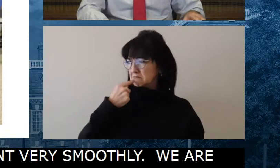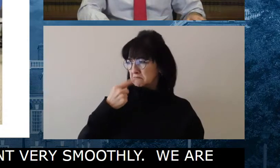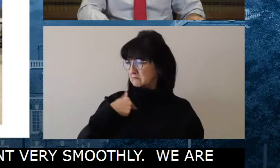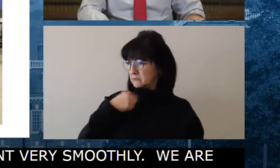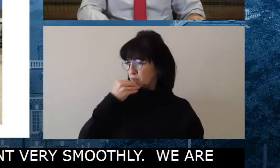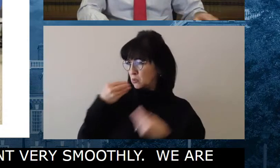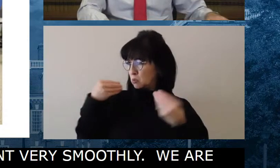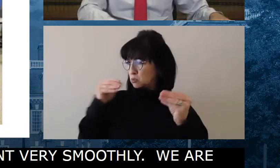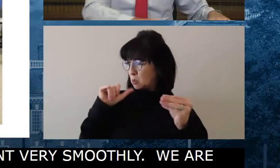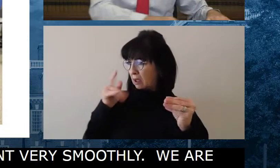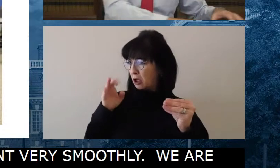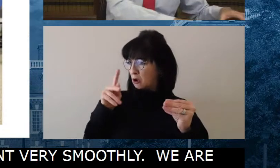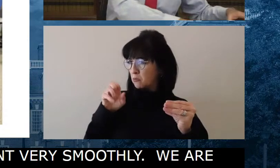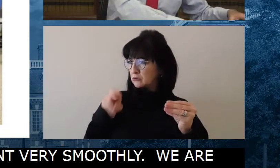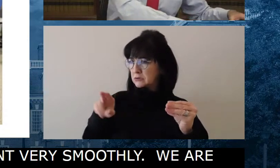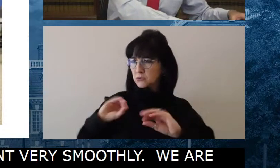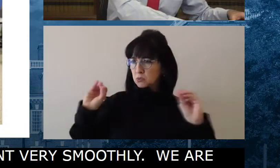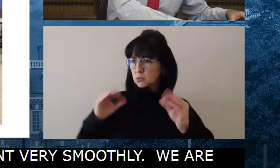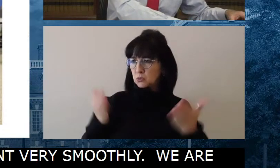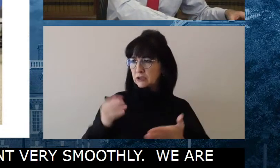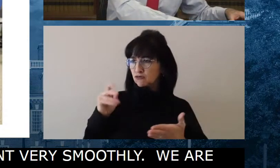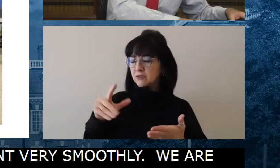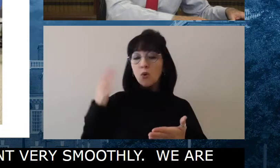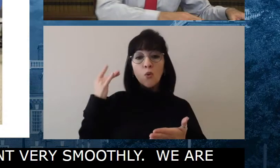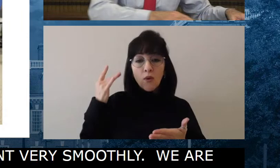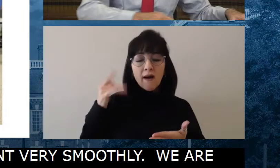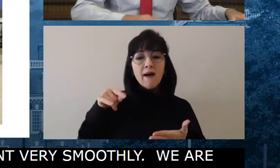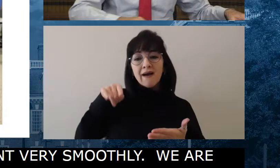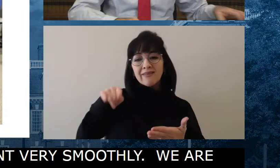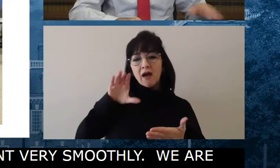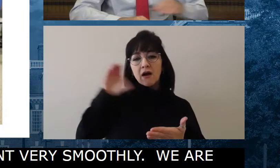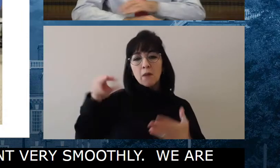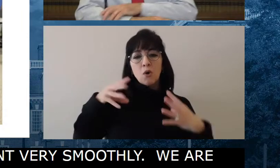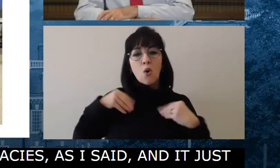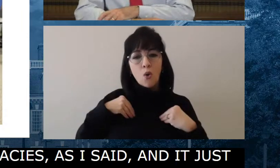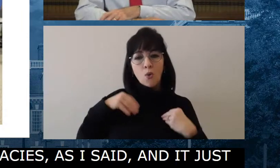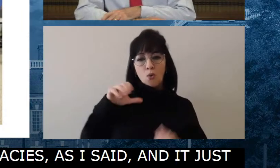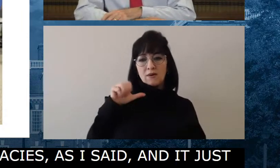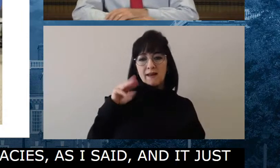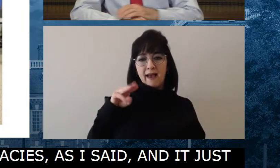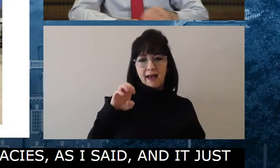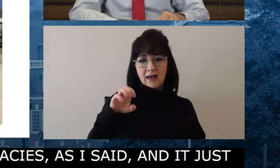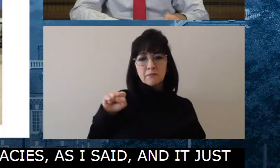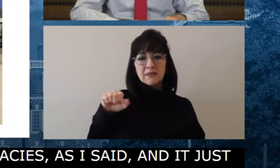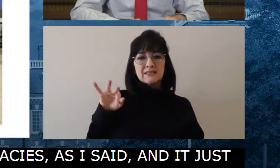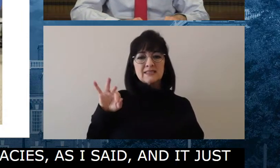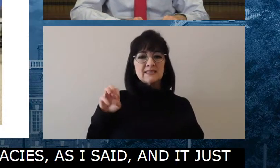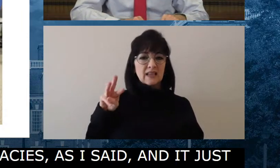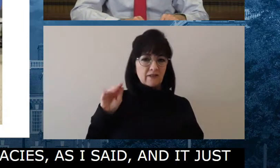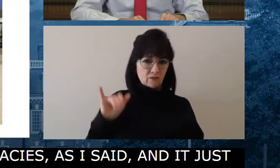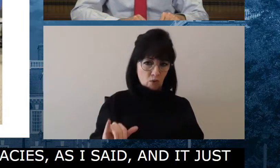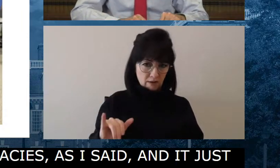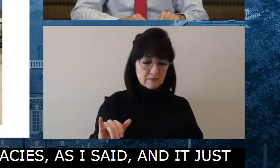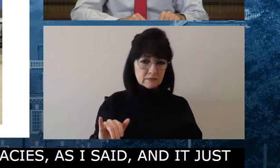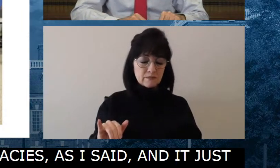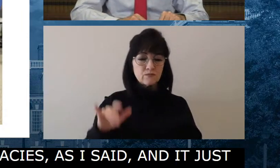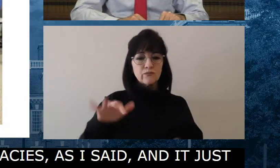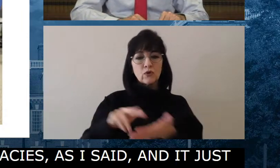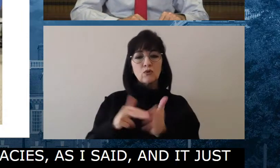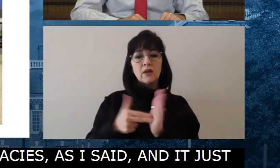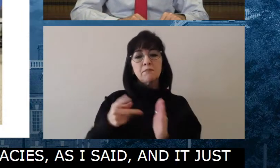just gives an extra level of comfort for that school and school environments are safe places as